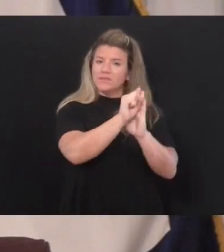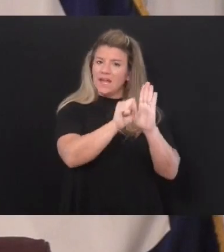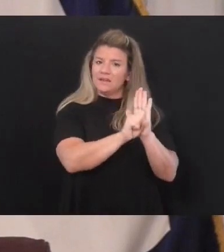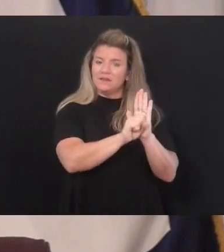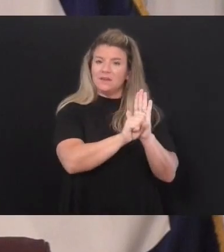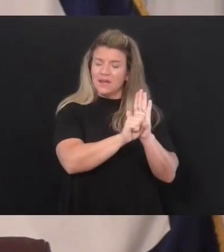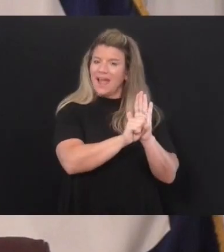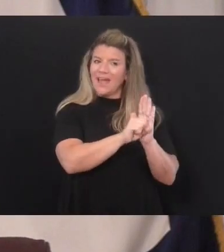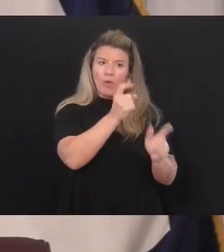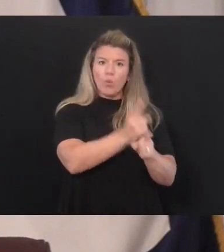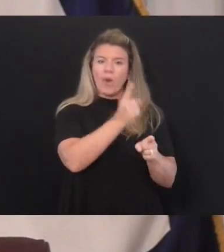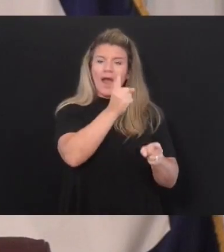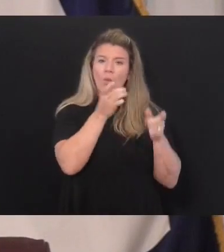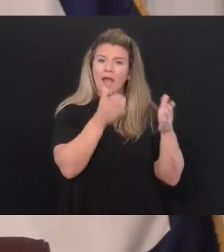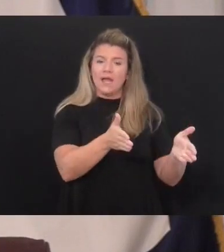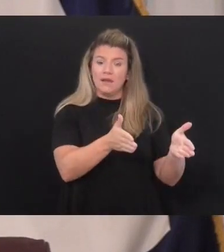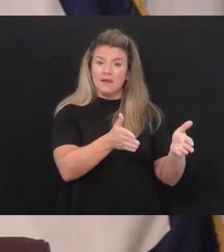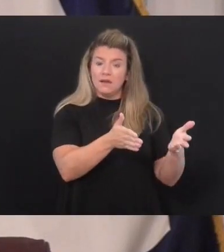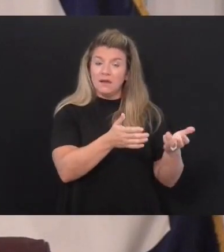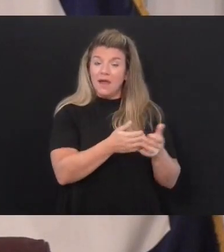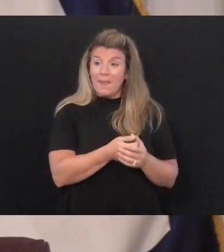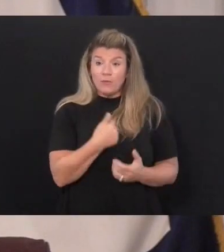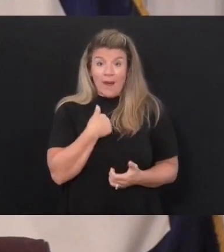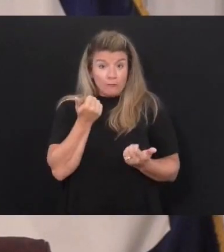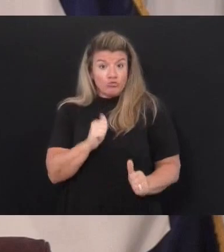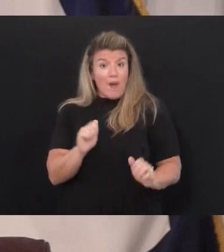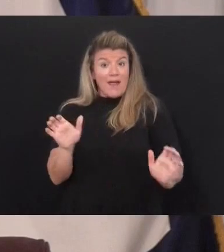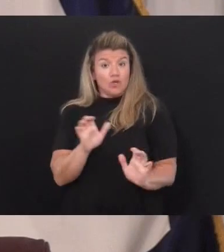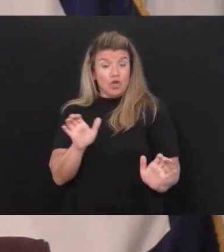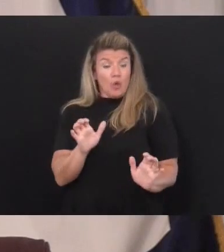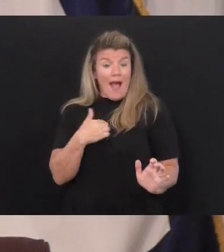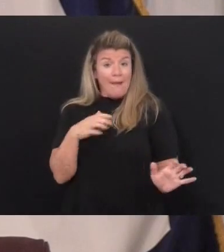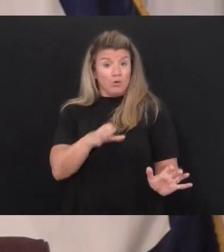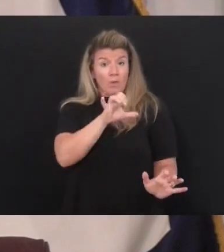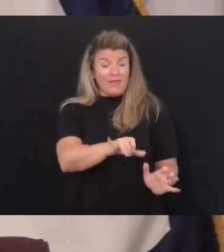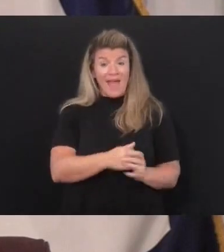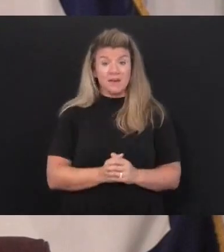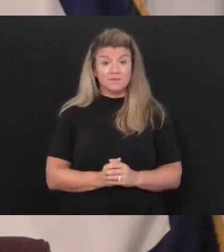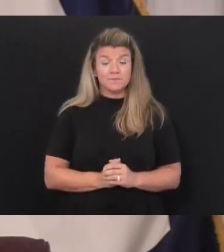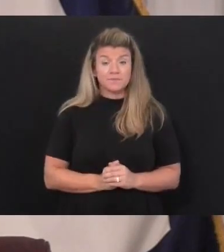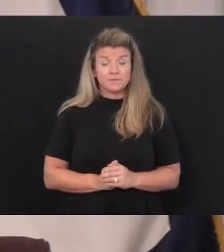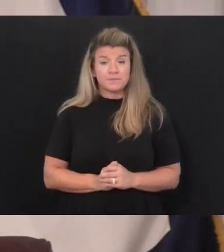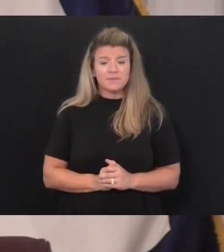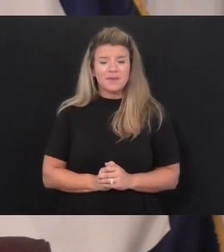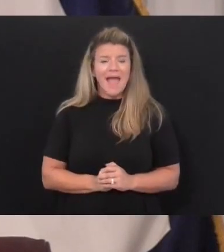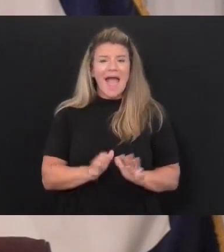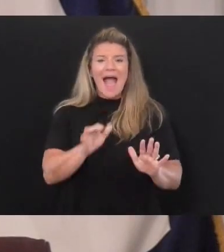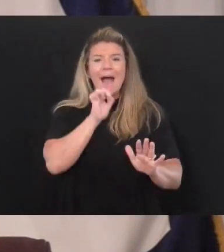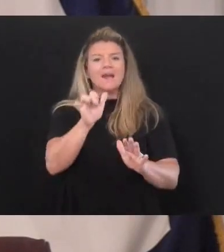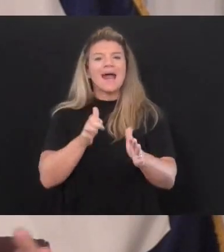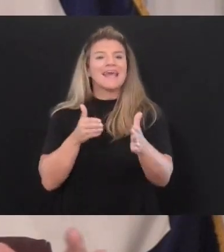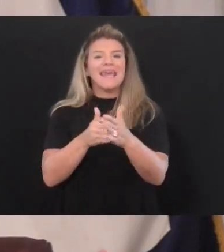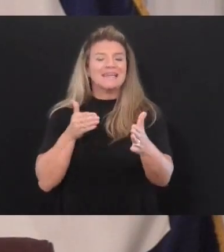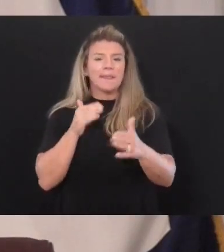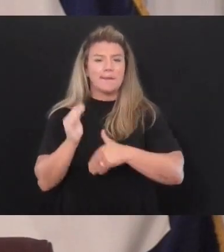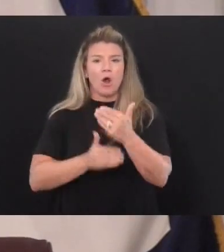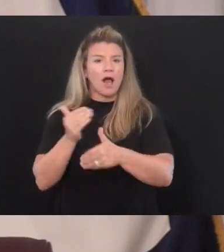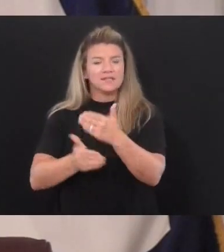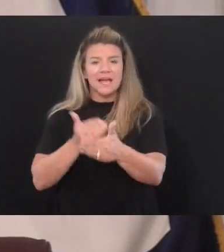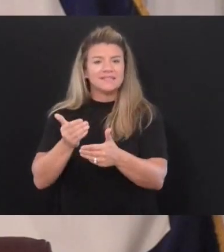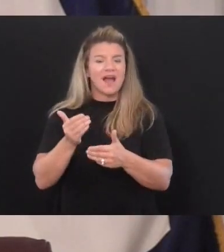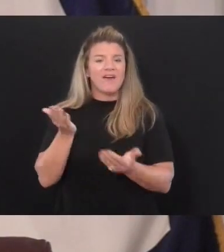it has had little to no impact on our force going forward. I bring this to everybody's attention because of the significance of